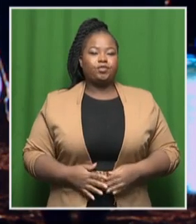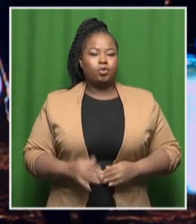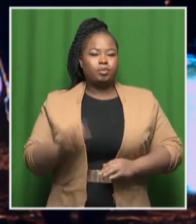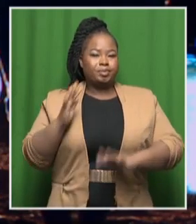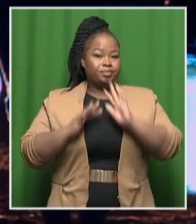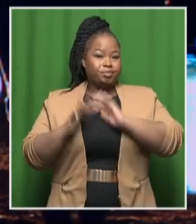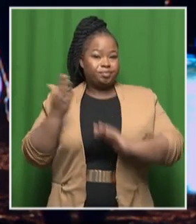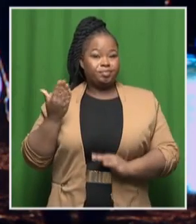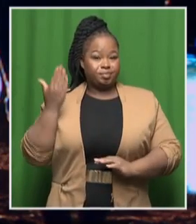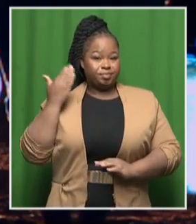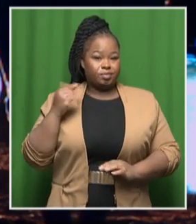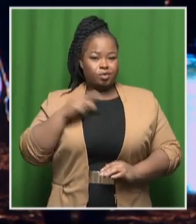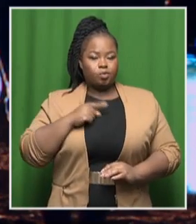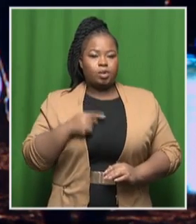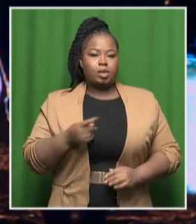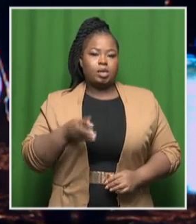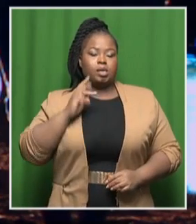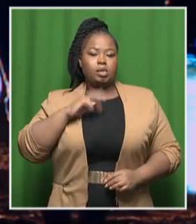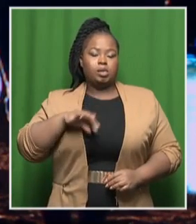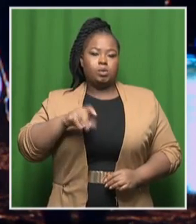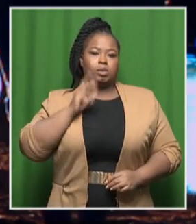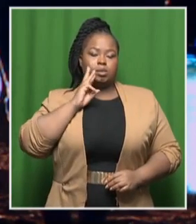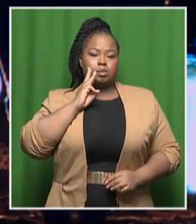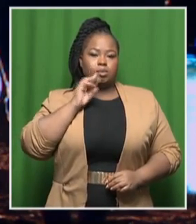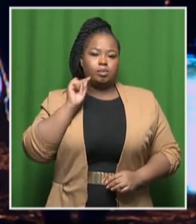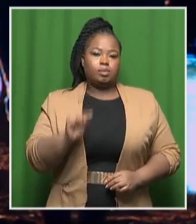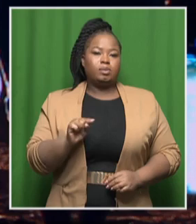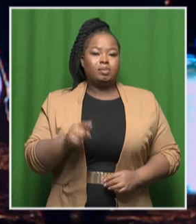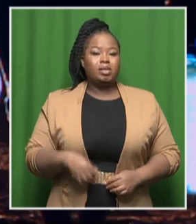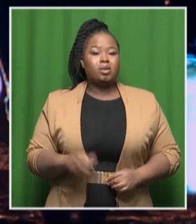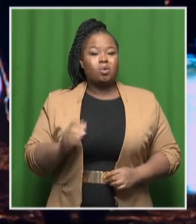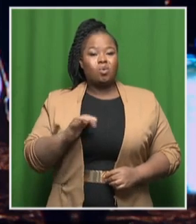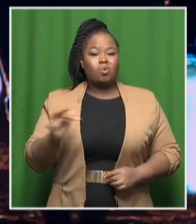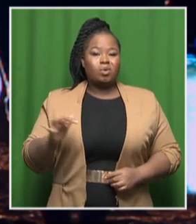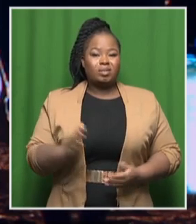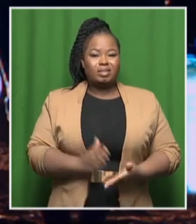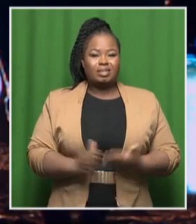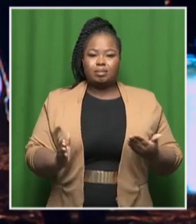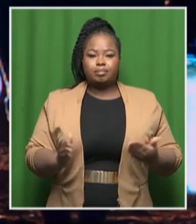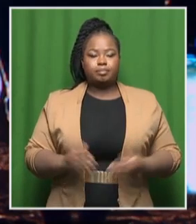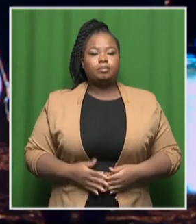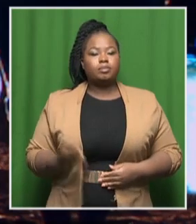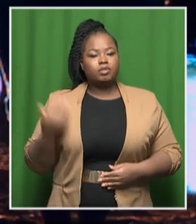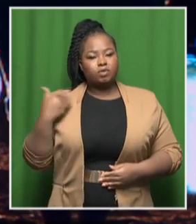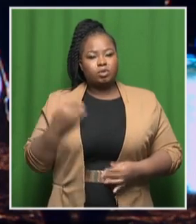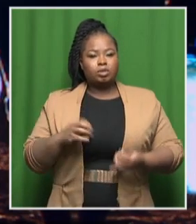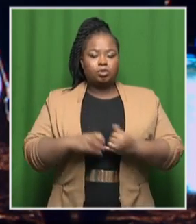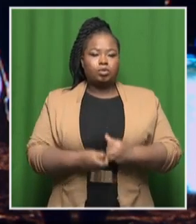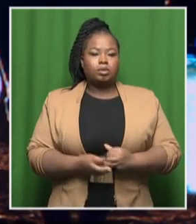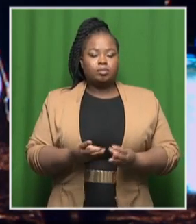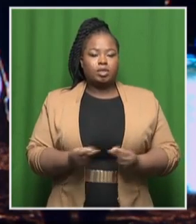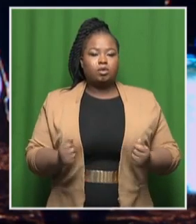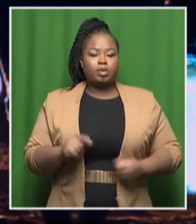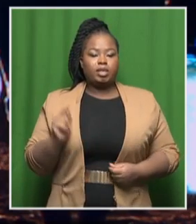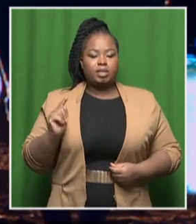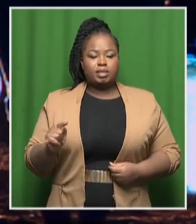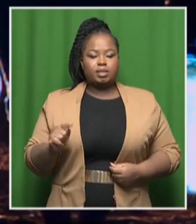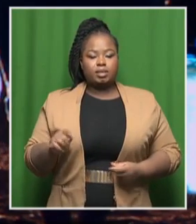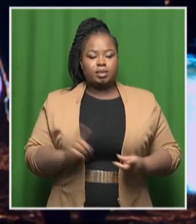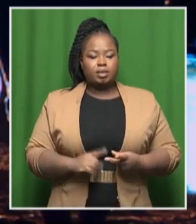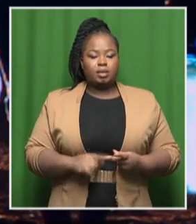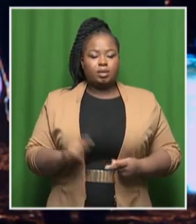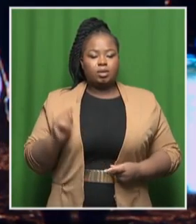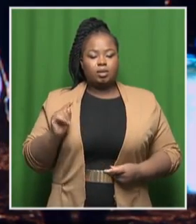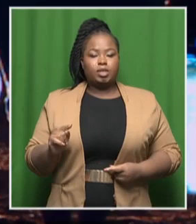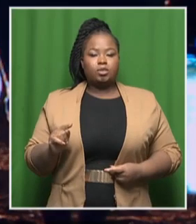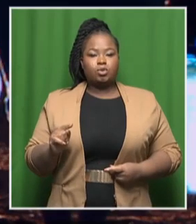drought, which nearly saw taps run dry in the city. Massive water augmentation efforts were put in place and millions spent to keep the